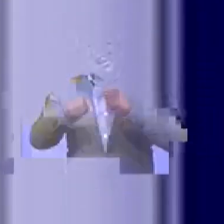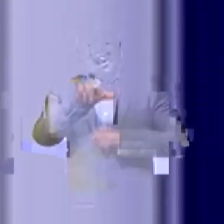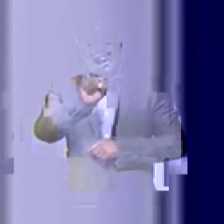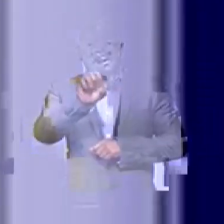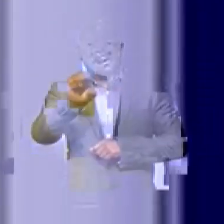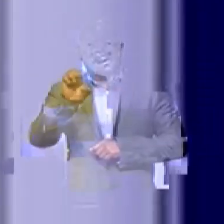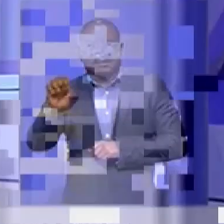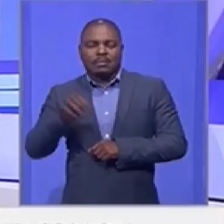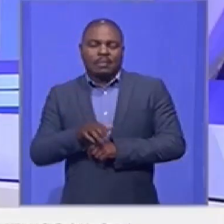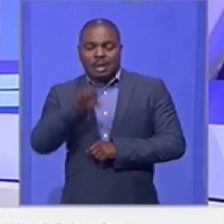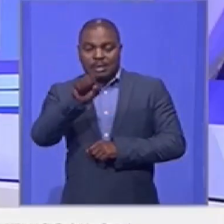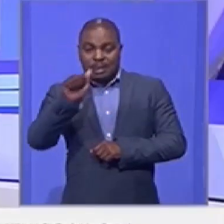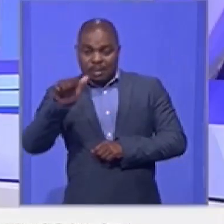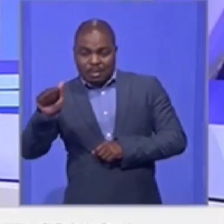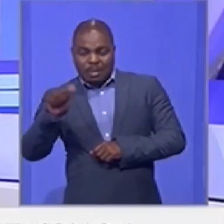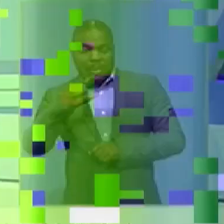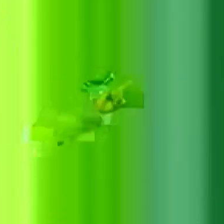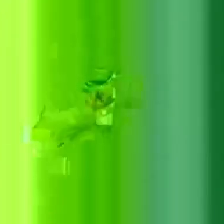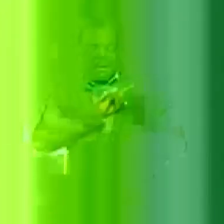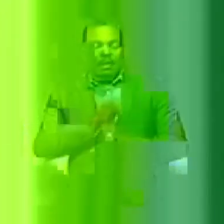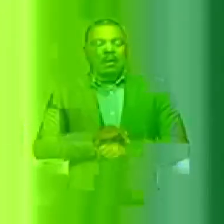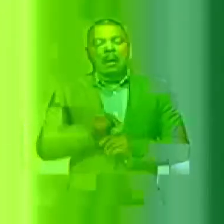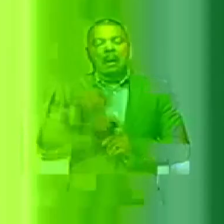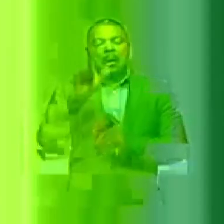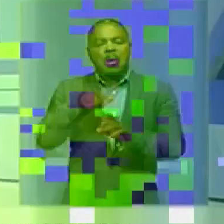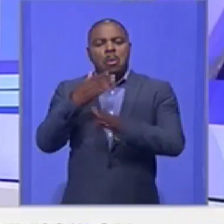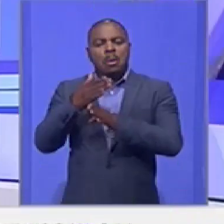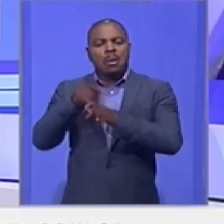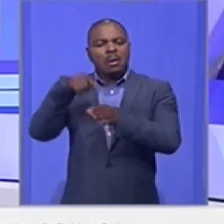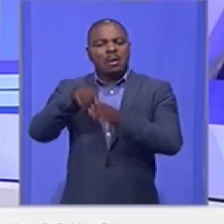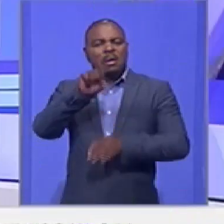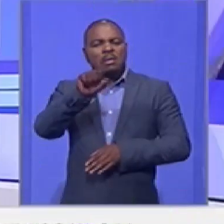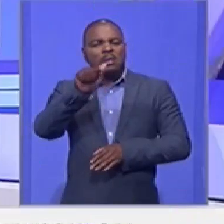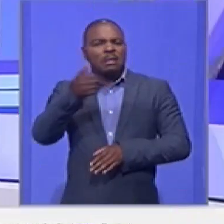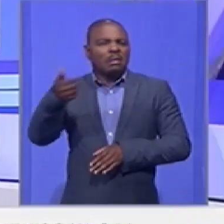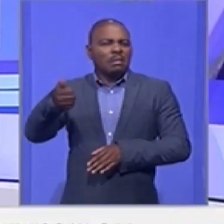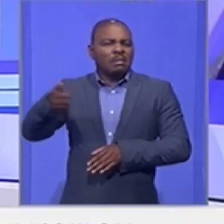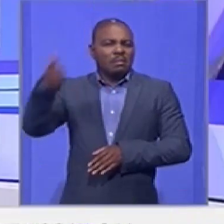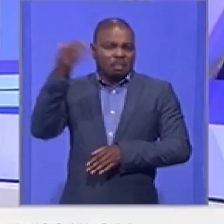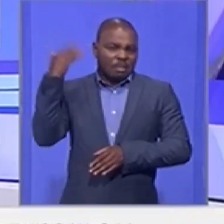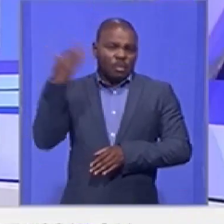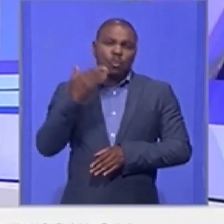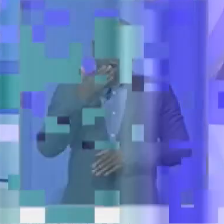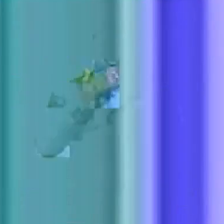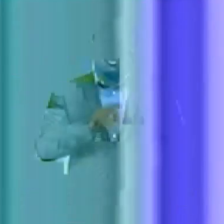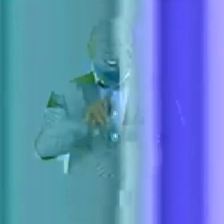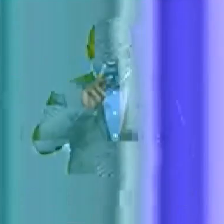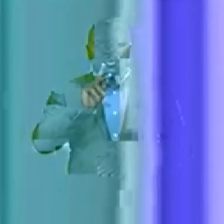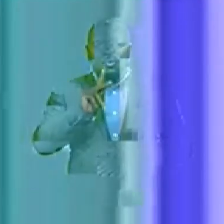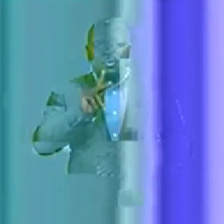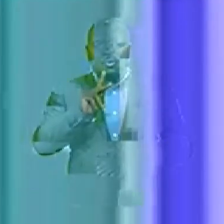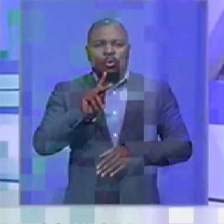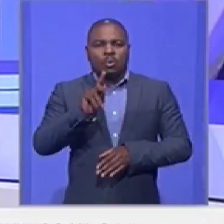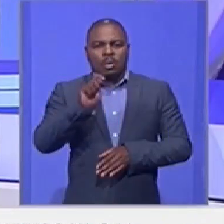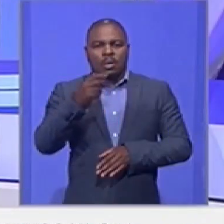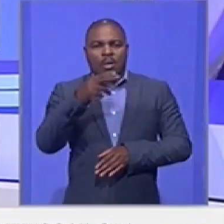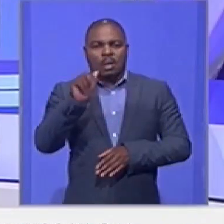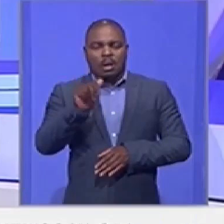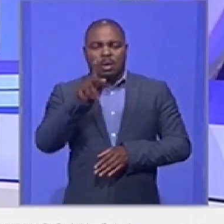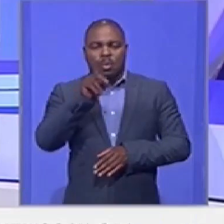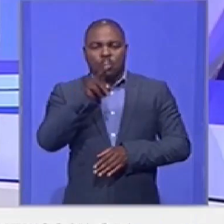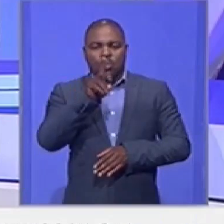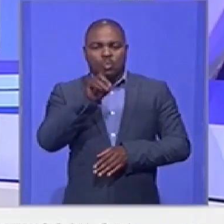Seno ke morago ga gore mokaedi kakaretso yo a beleseditsweng wa SAA Kgathatso Tlhakudi a bege fa dithoto tsa setlamo seno